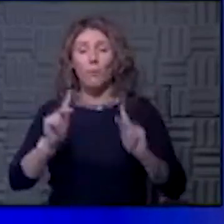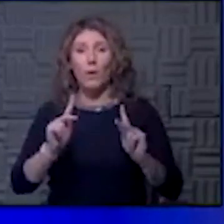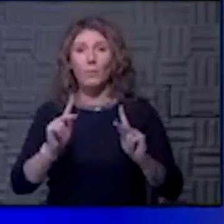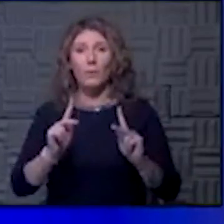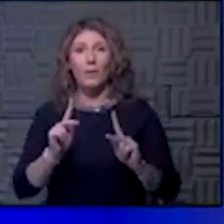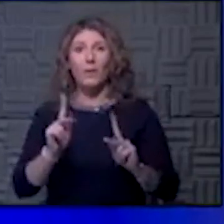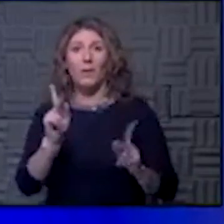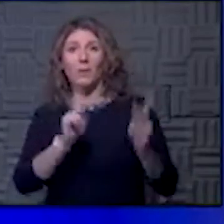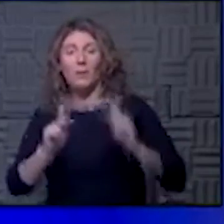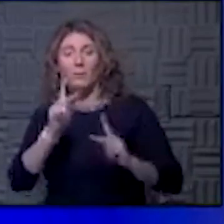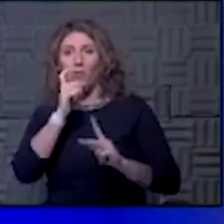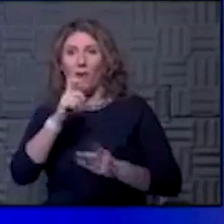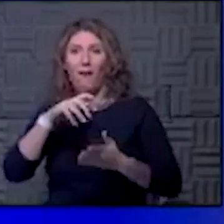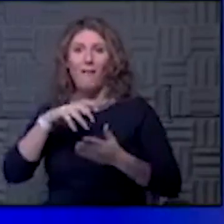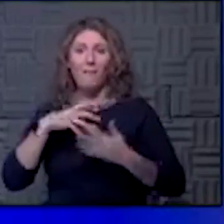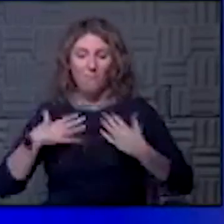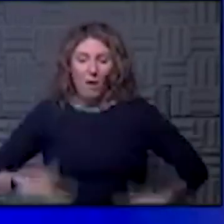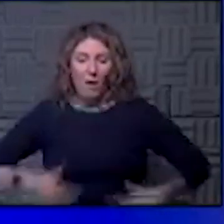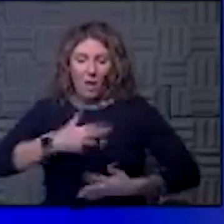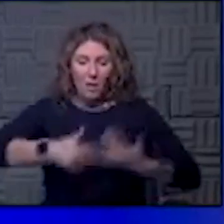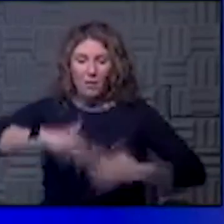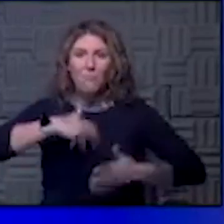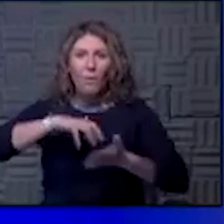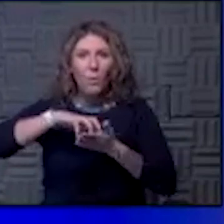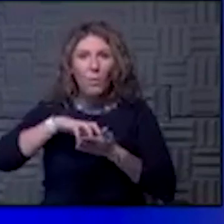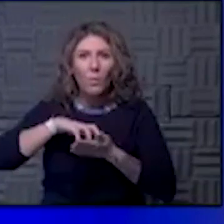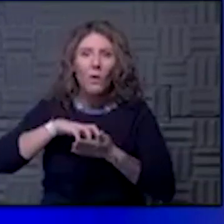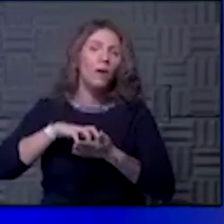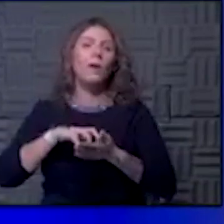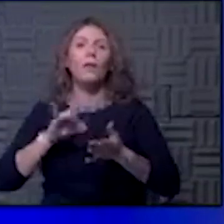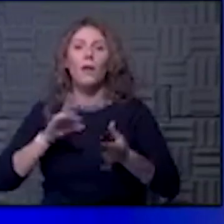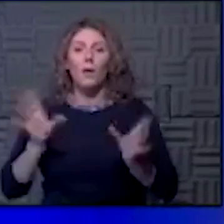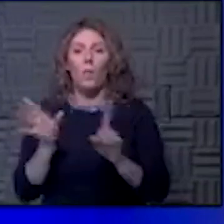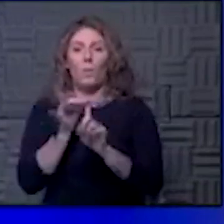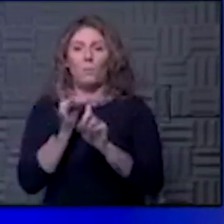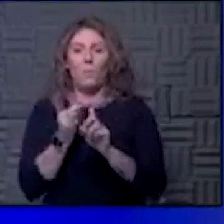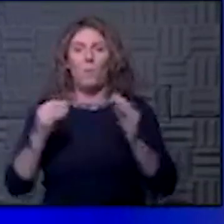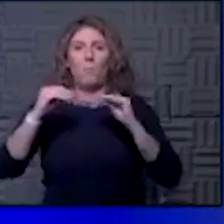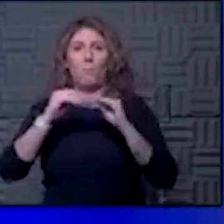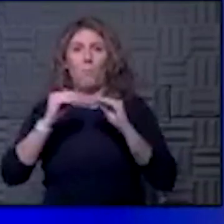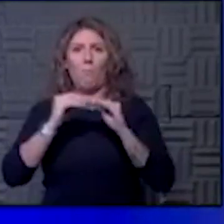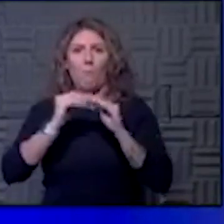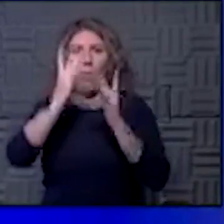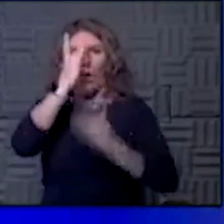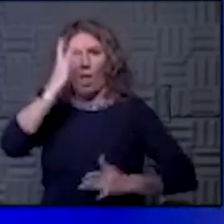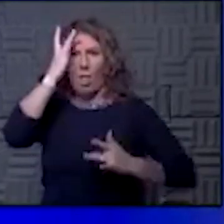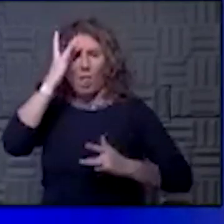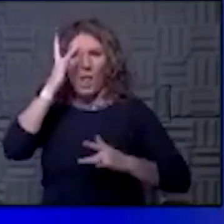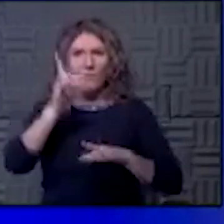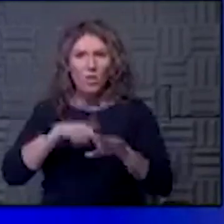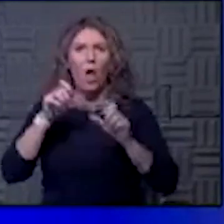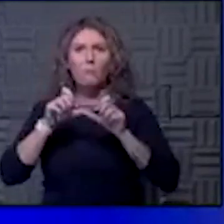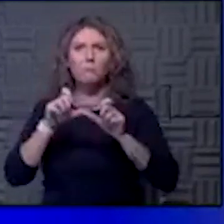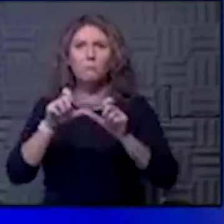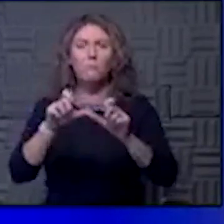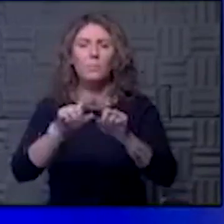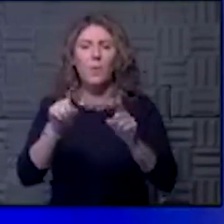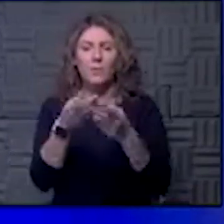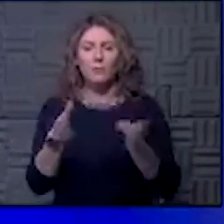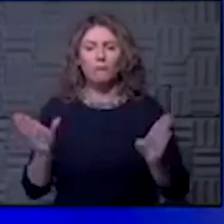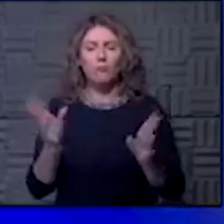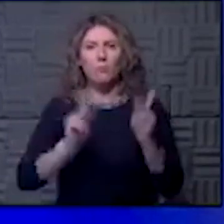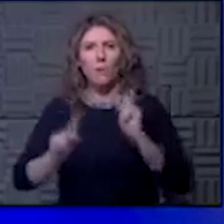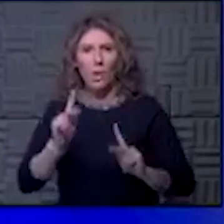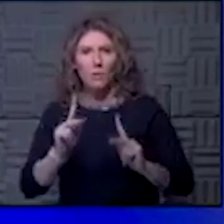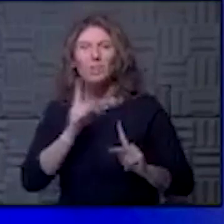aren't immunosuppressed, because we know immunosuppressed people can probably harbor more infectious virus longer. But for the general population, that is something